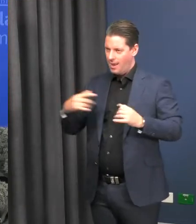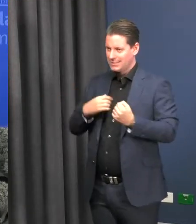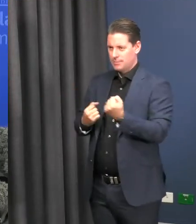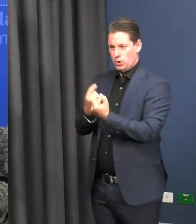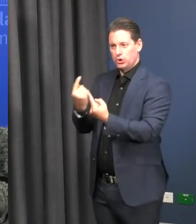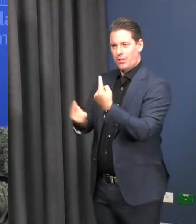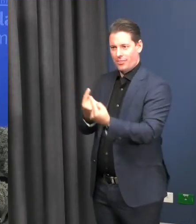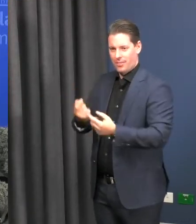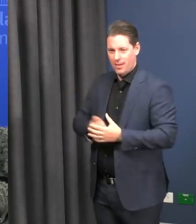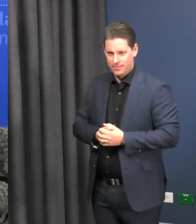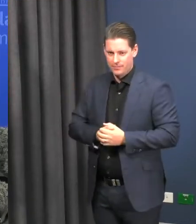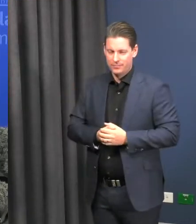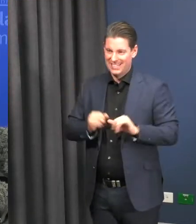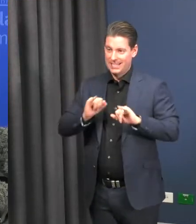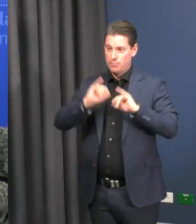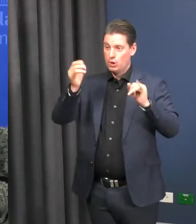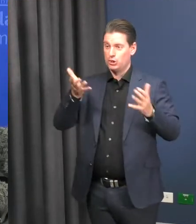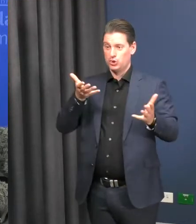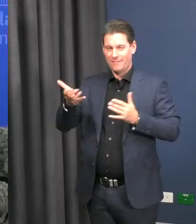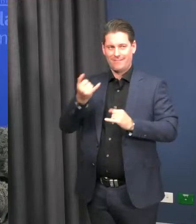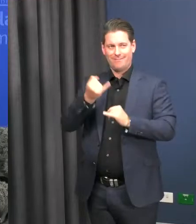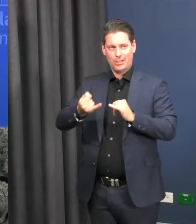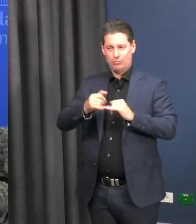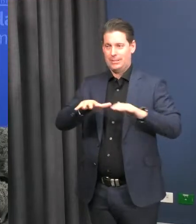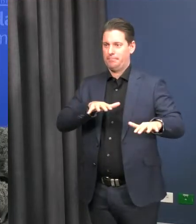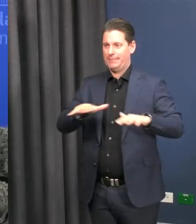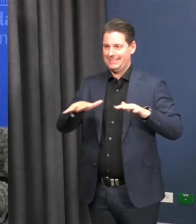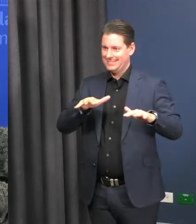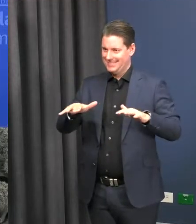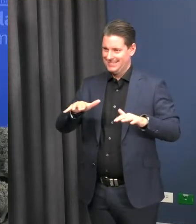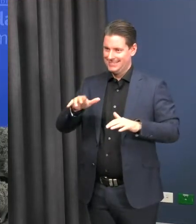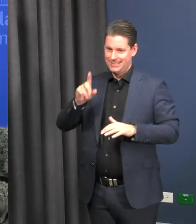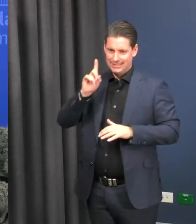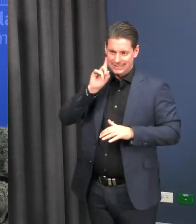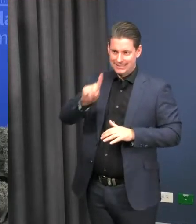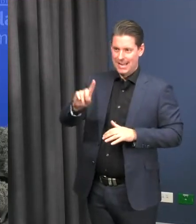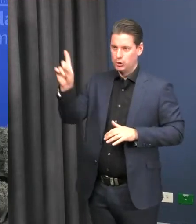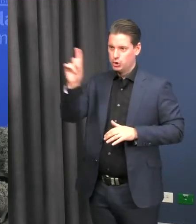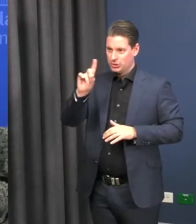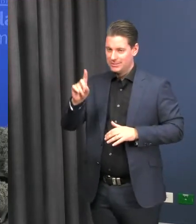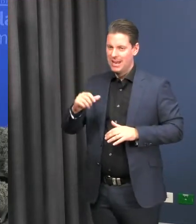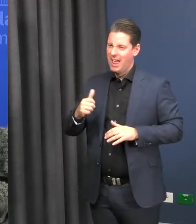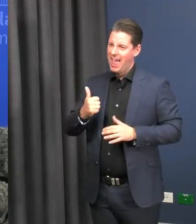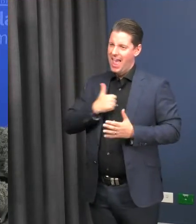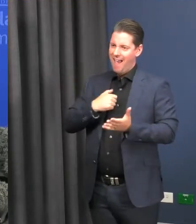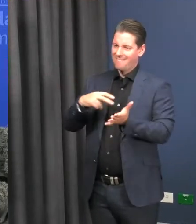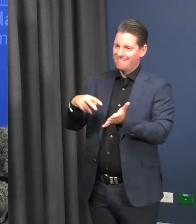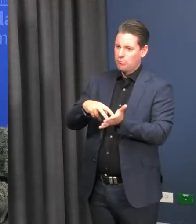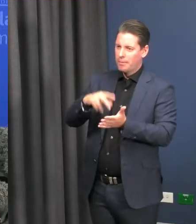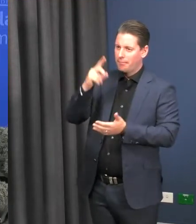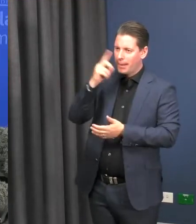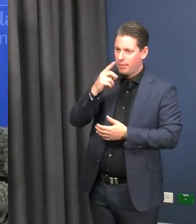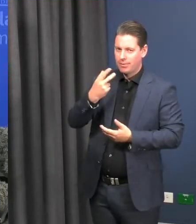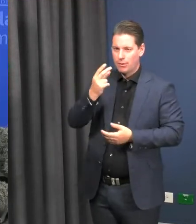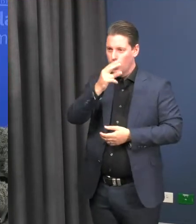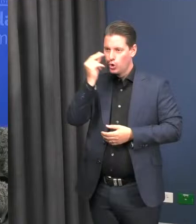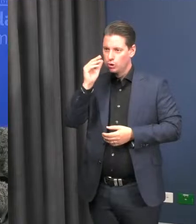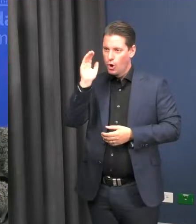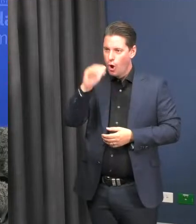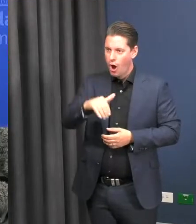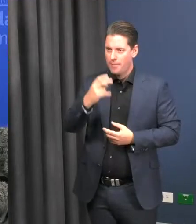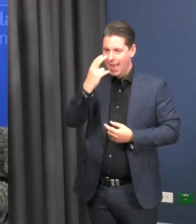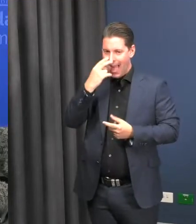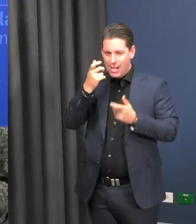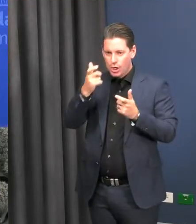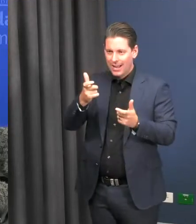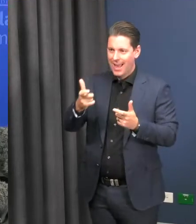have been extremely busy over the last 24 hours, ensuring that all of our vulnerable cohorts, including our aged care, our nursing homes, our